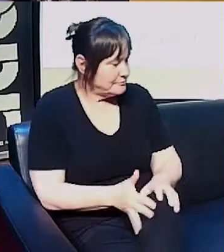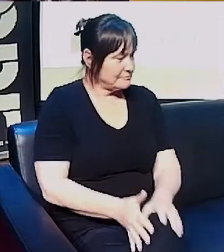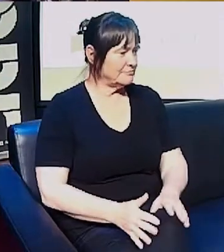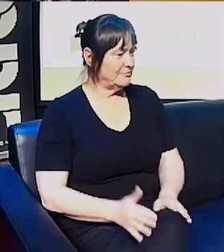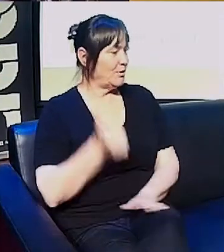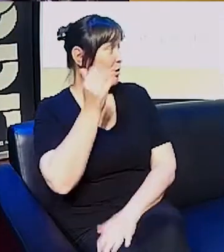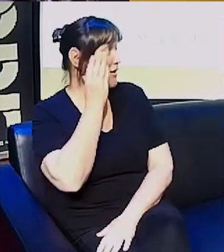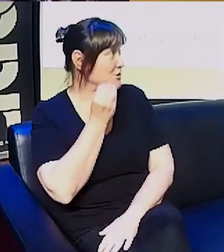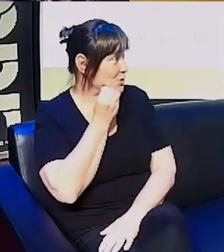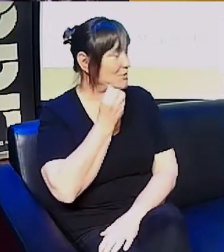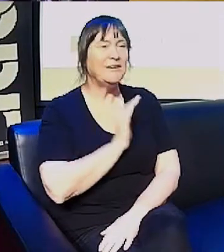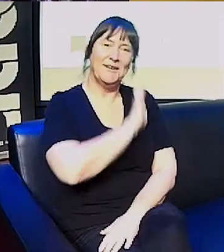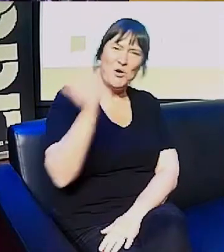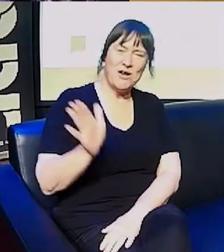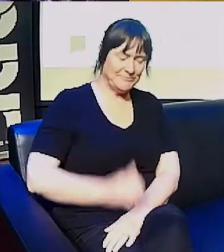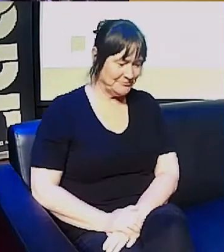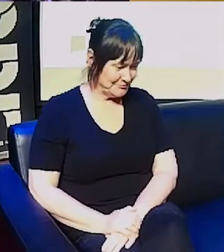Good afternoon, William. Kia ora, Fraser.